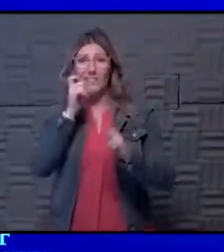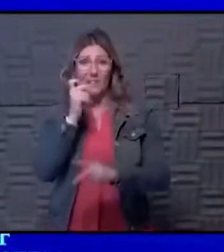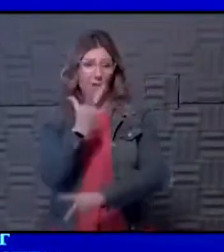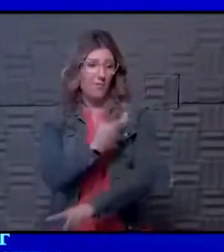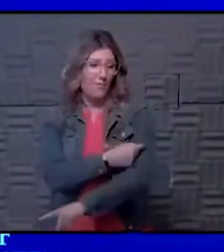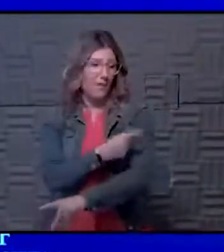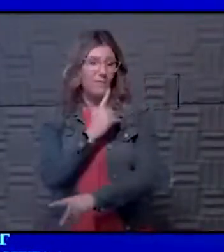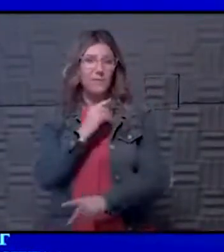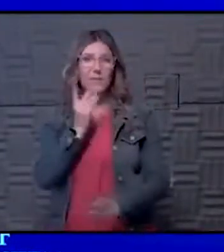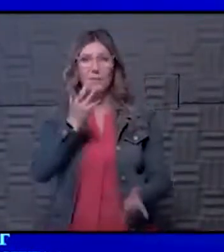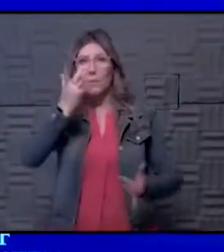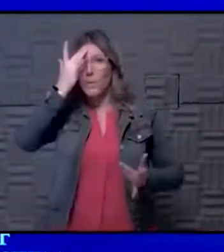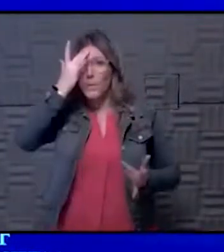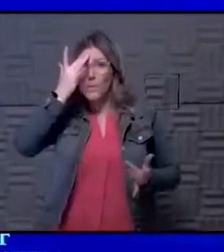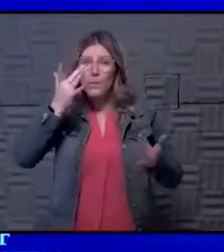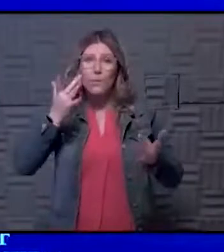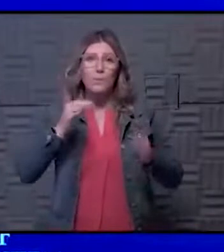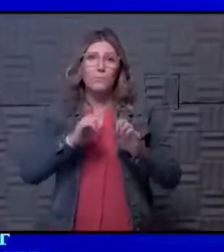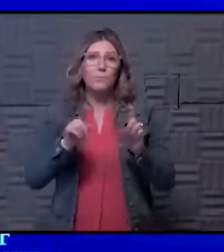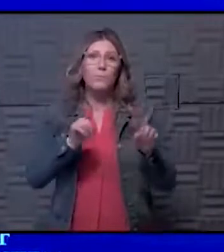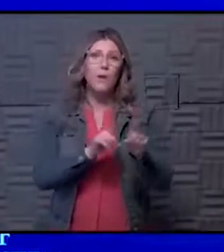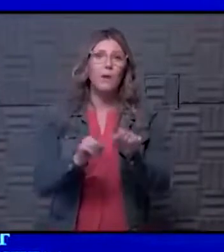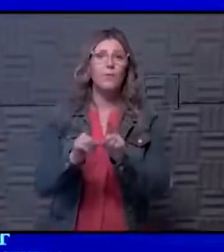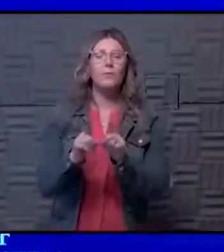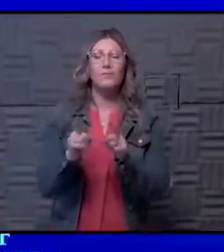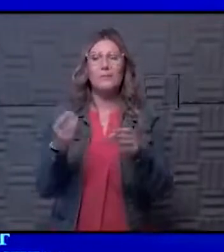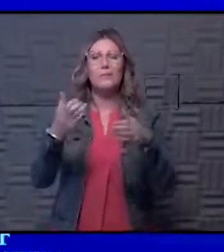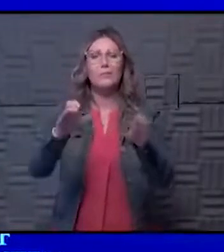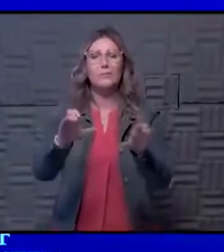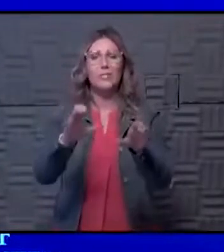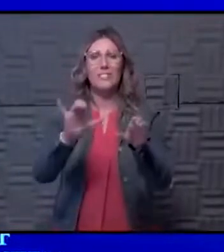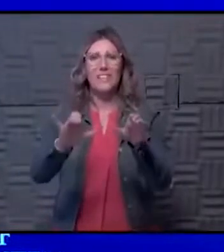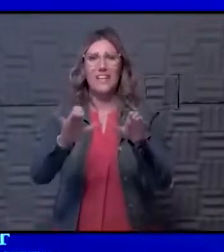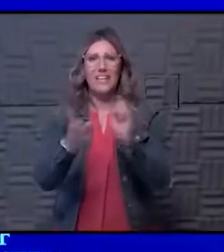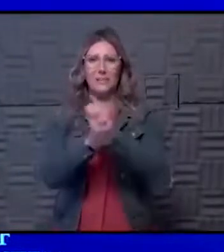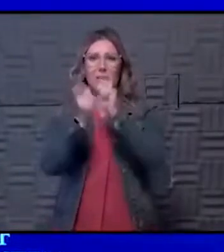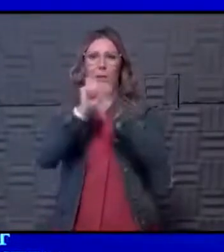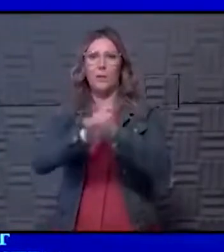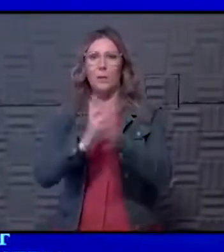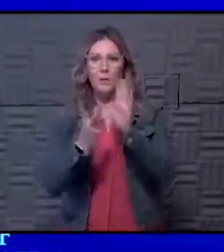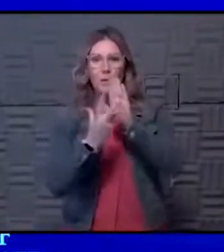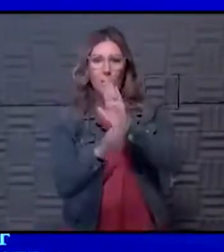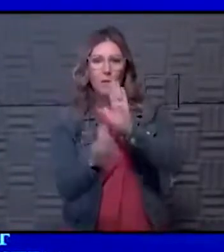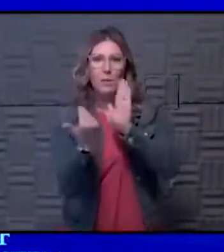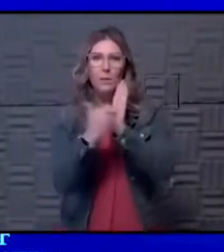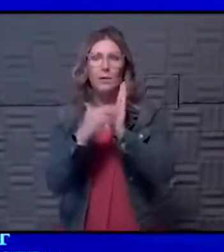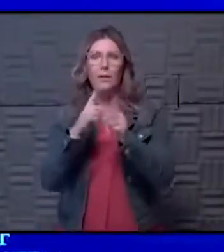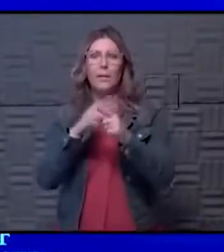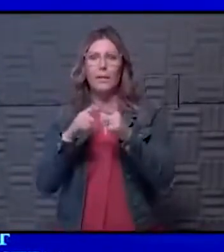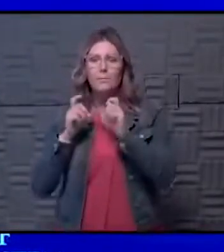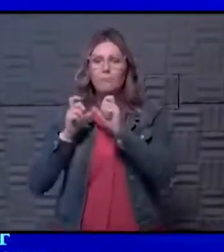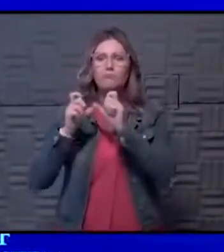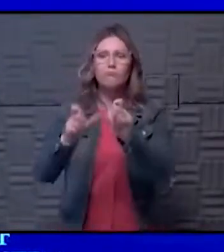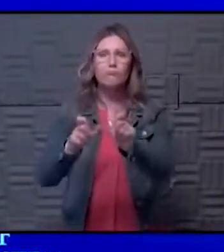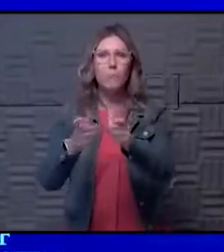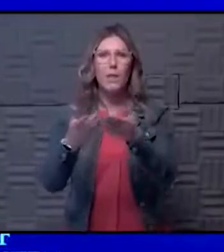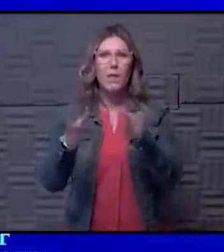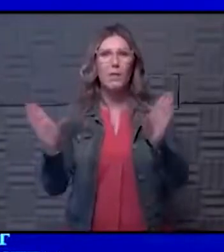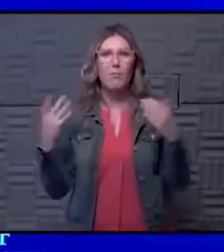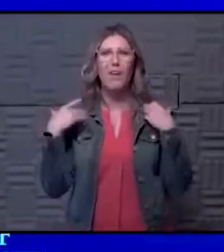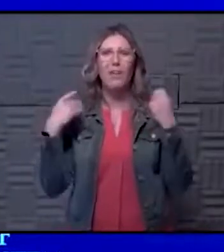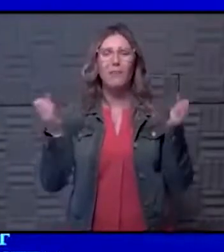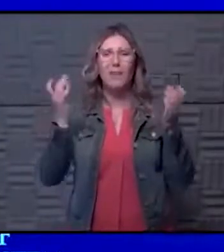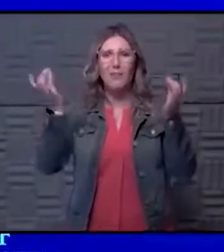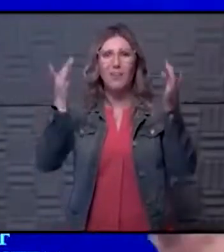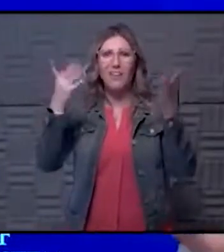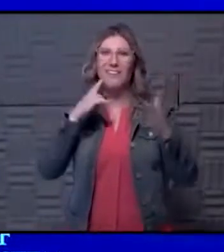get sick, really sick, but also you give the chance for the virus to mutate again, and you prolong this public health crisis. So I'm a little nervous